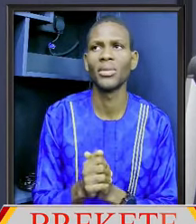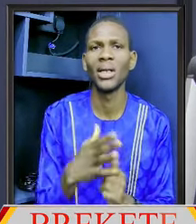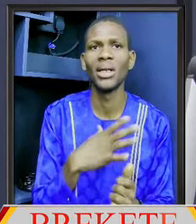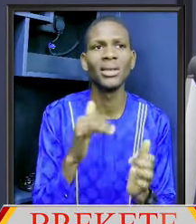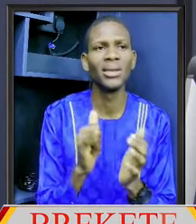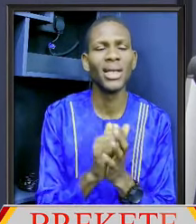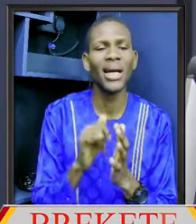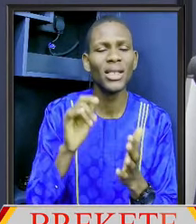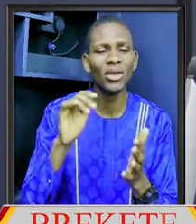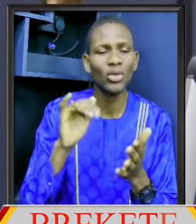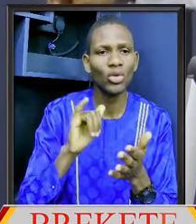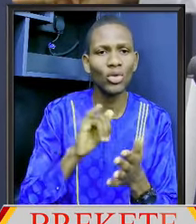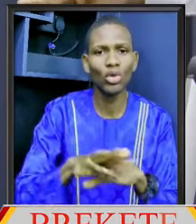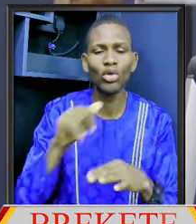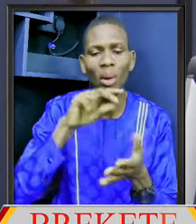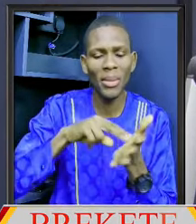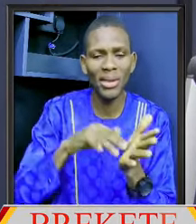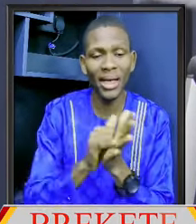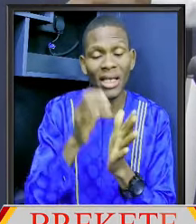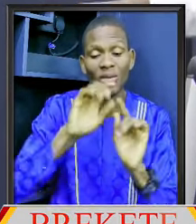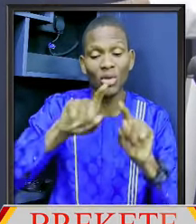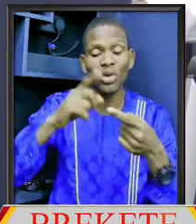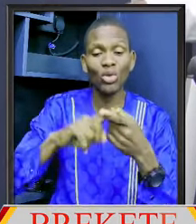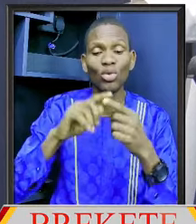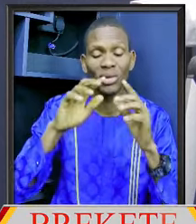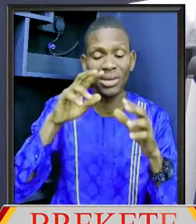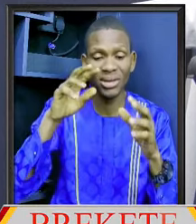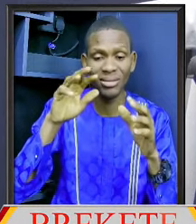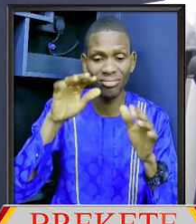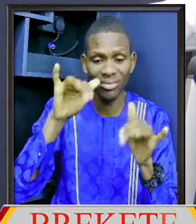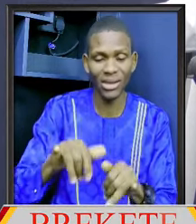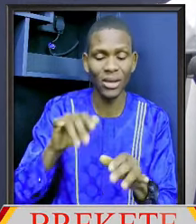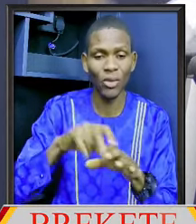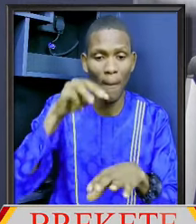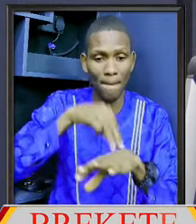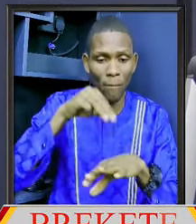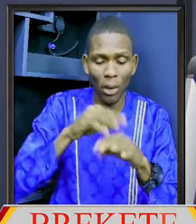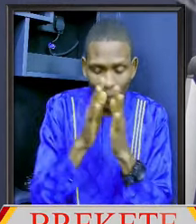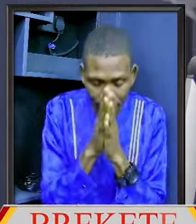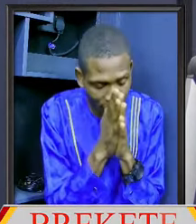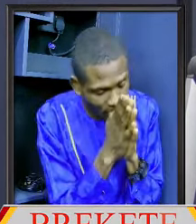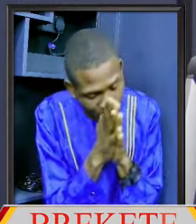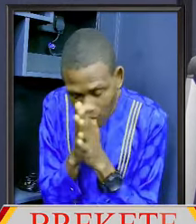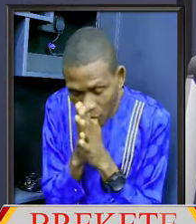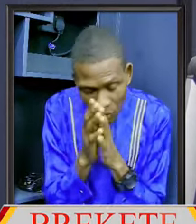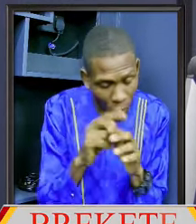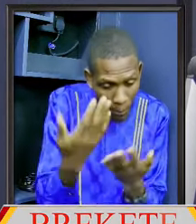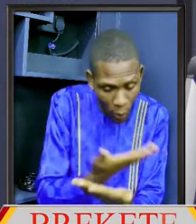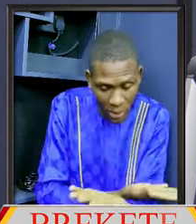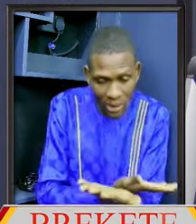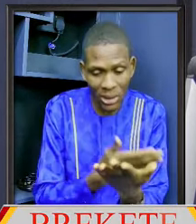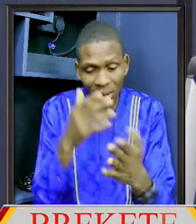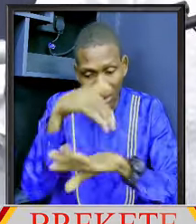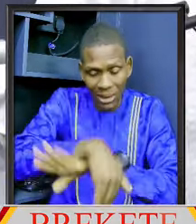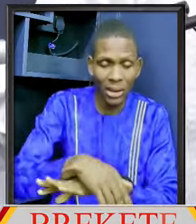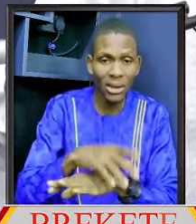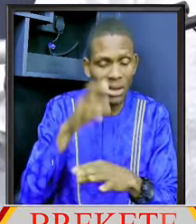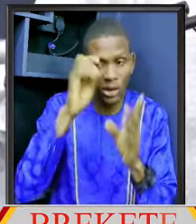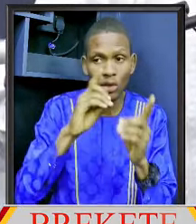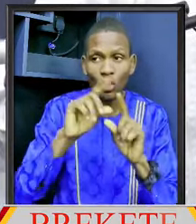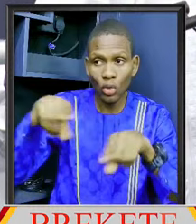And that one know me say, I go stay for mosque every day. They pray. From morning till night, I no go hustle.